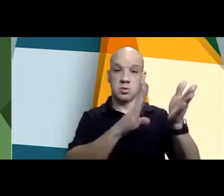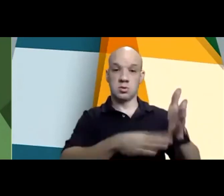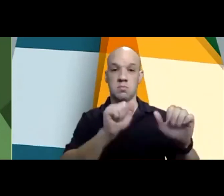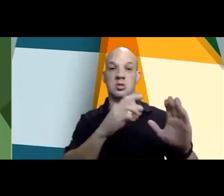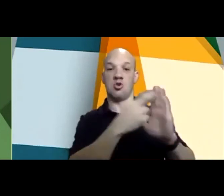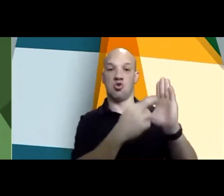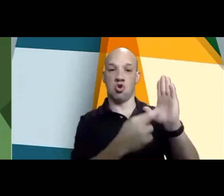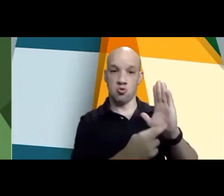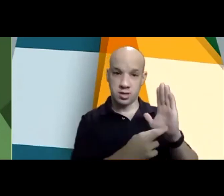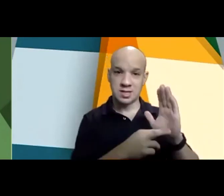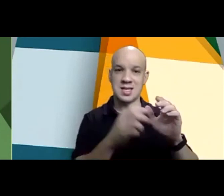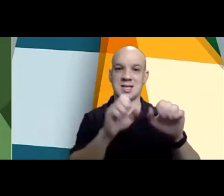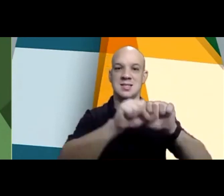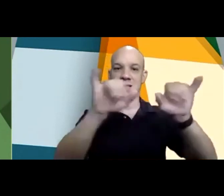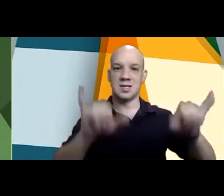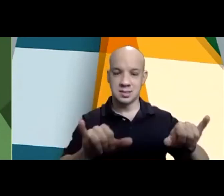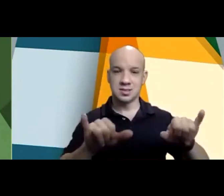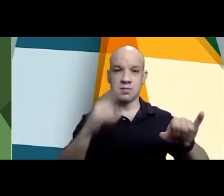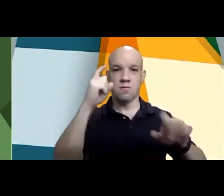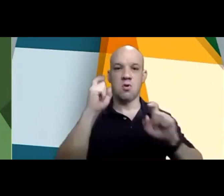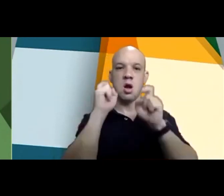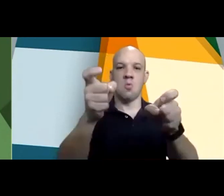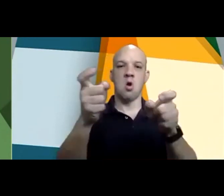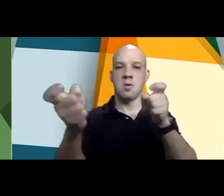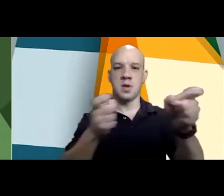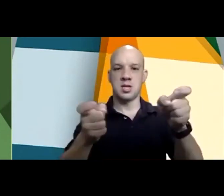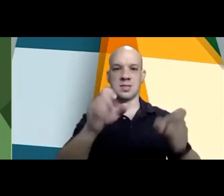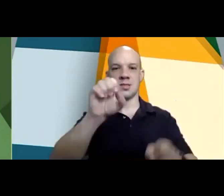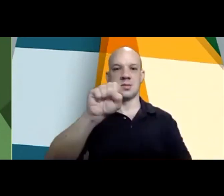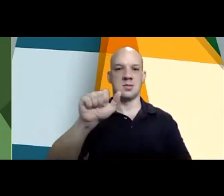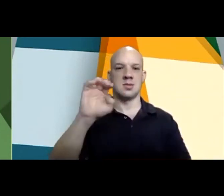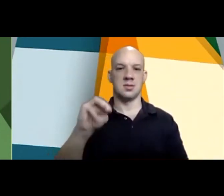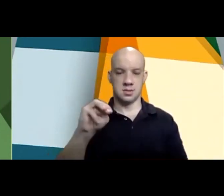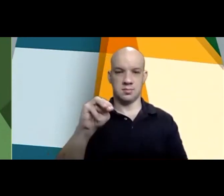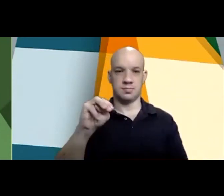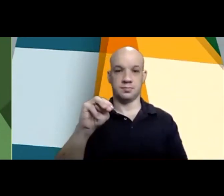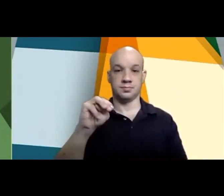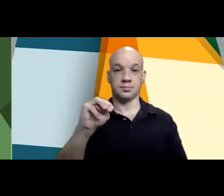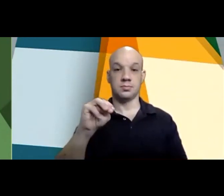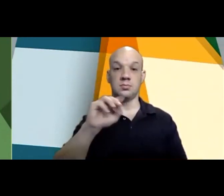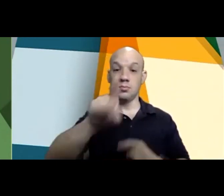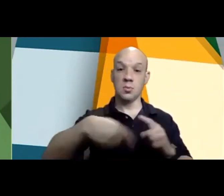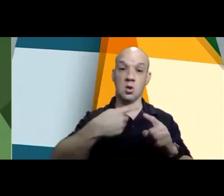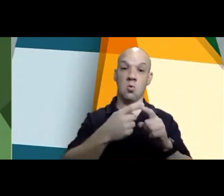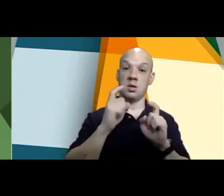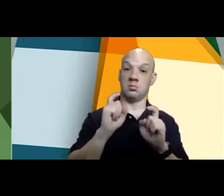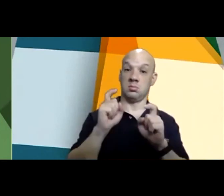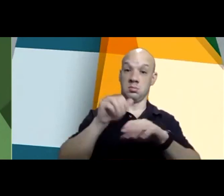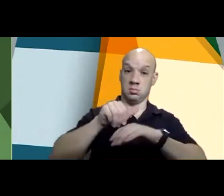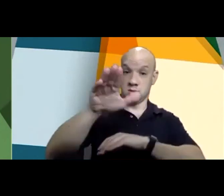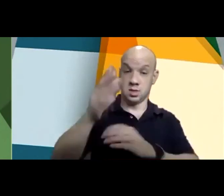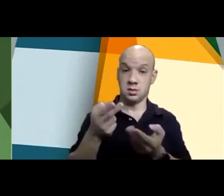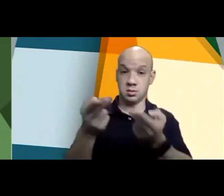Award Management, the SAM, at the time of the proposal submission or initiate the